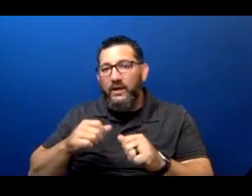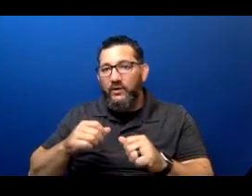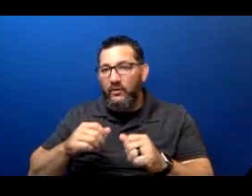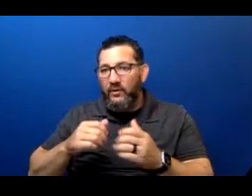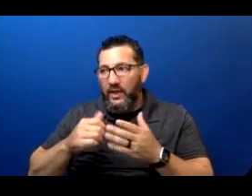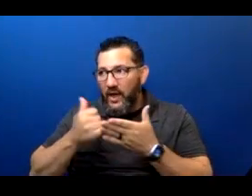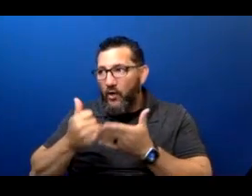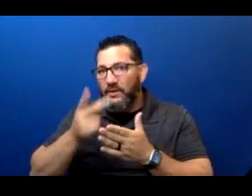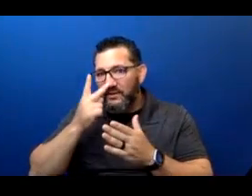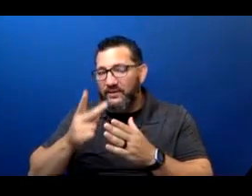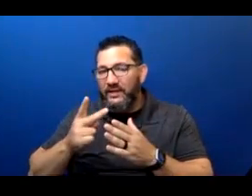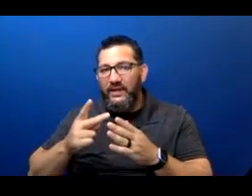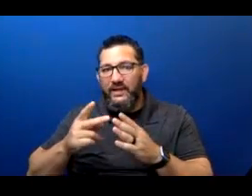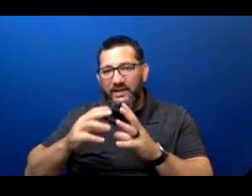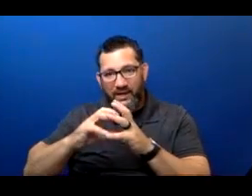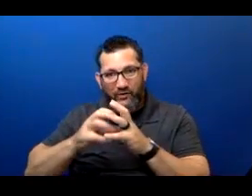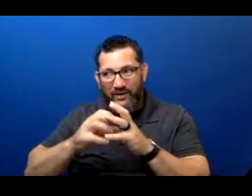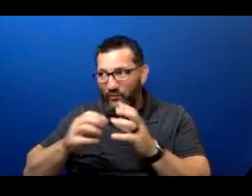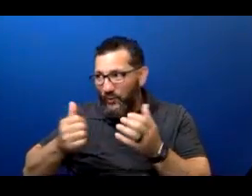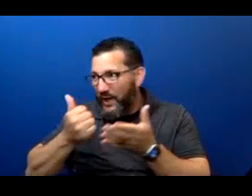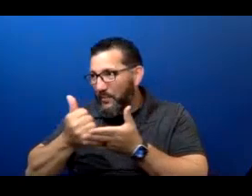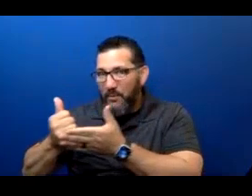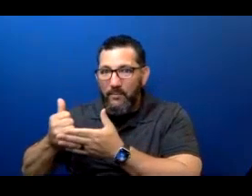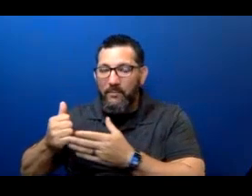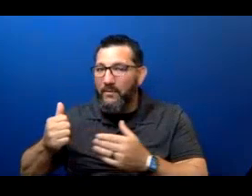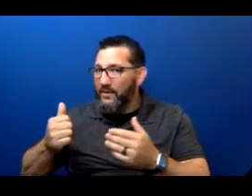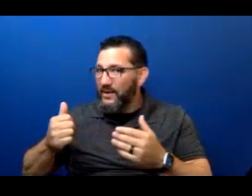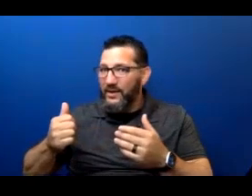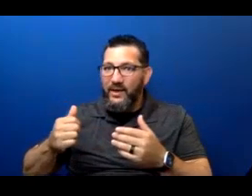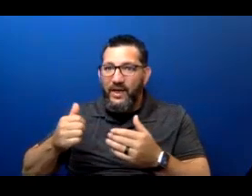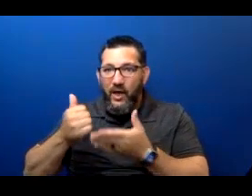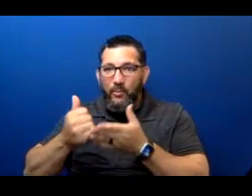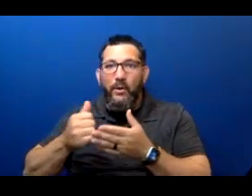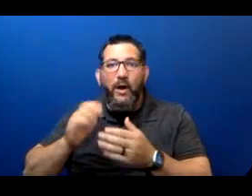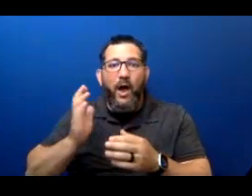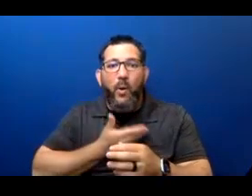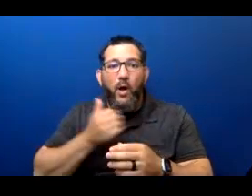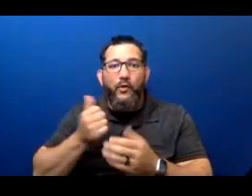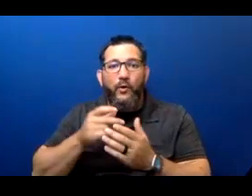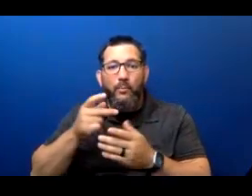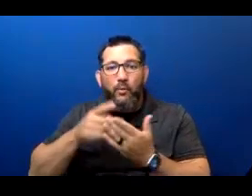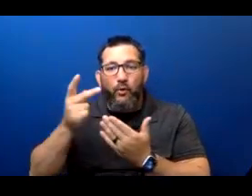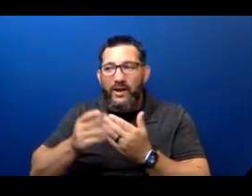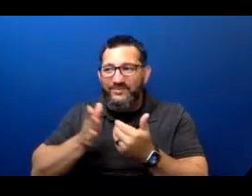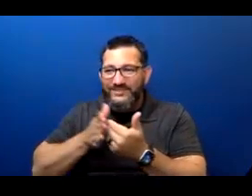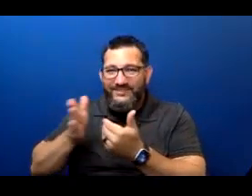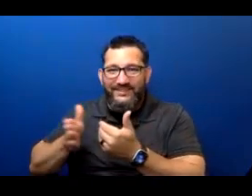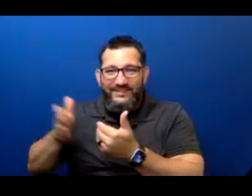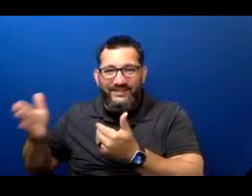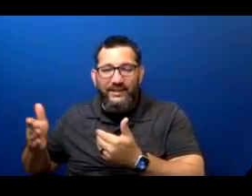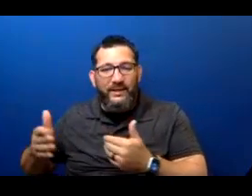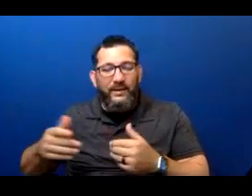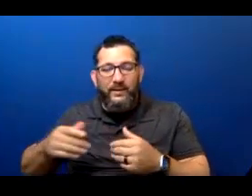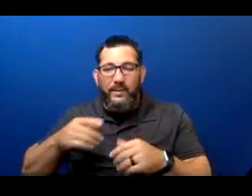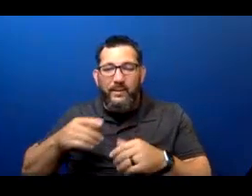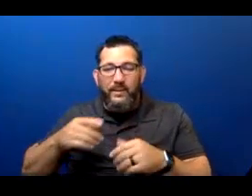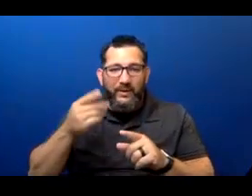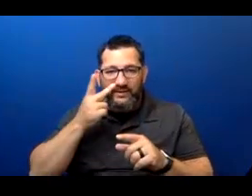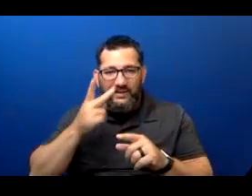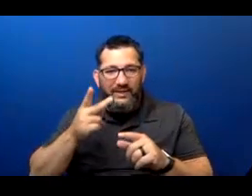support and lift the work of our sister agencies and programs. And quite frankly, equity has indicators that are